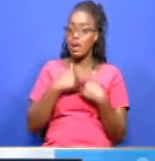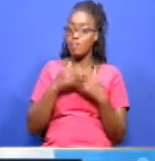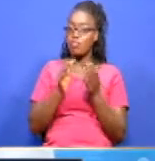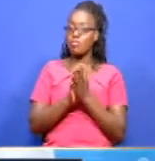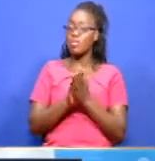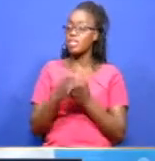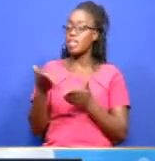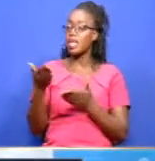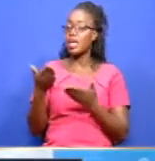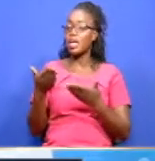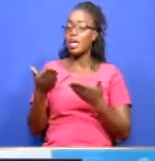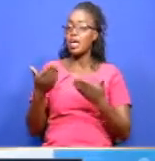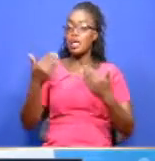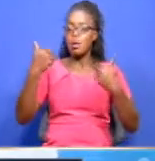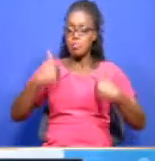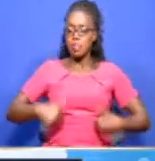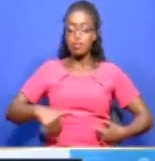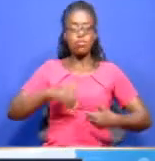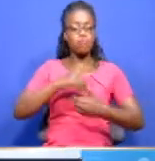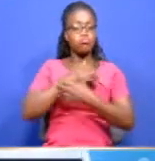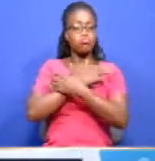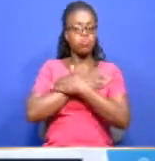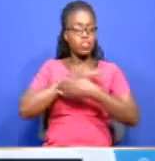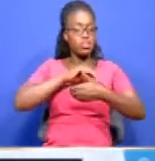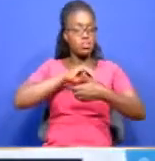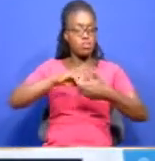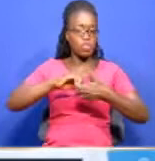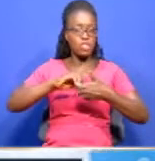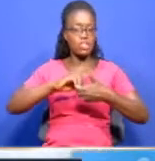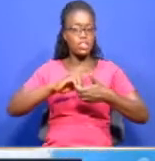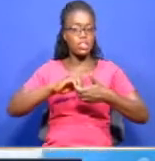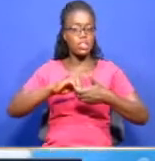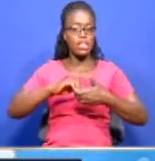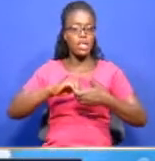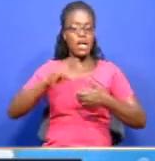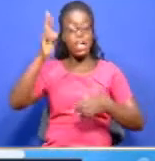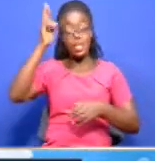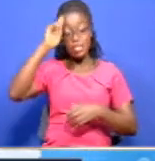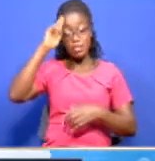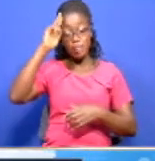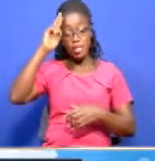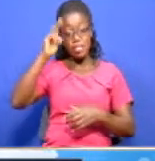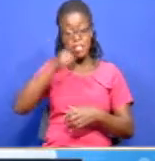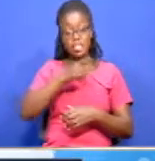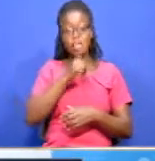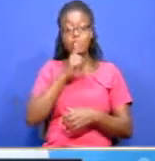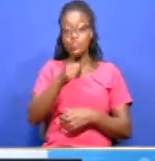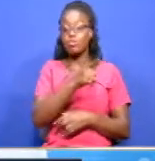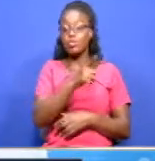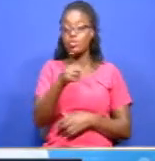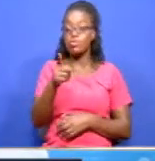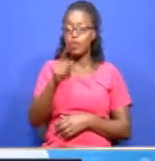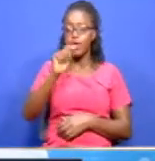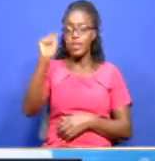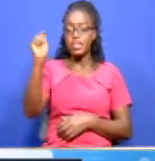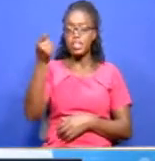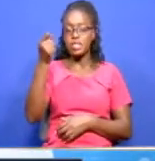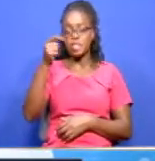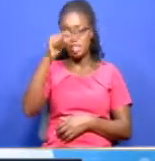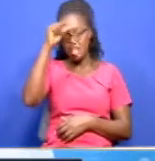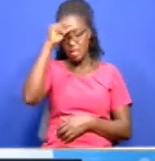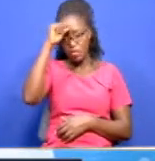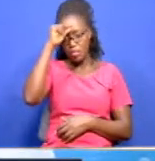contacts, I want to remind and reassure the people of Kenya that the